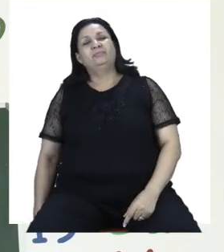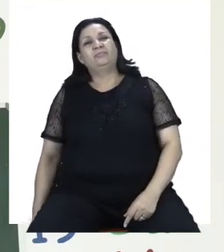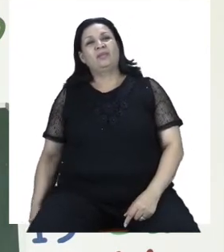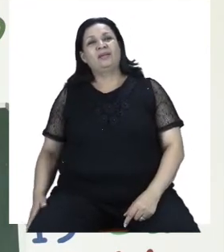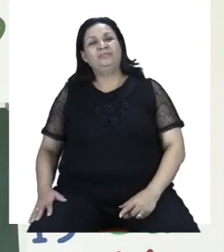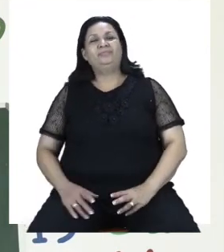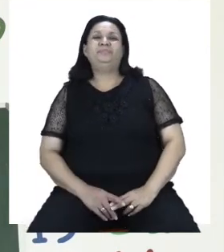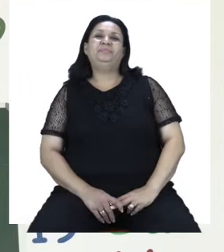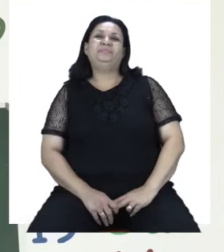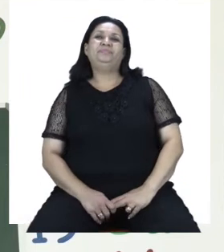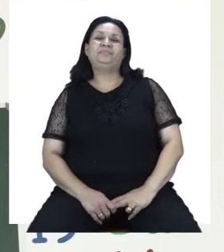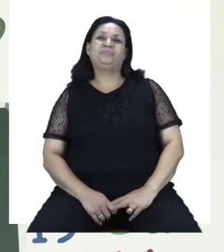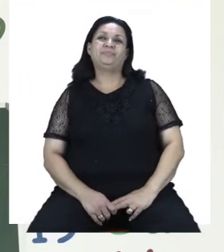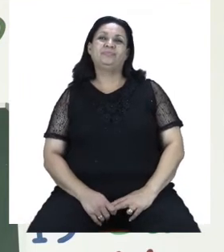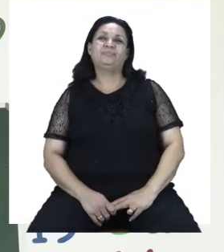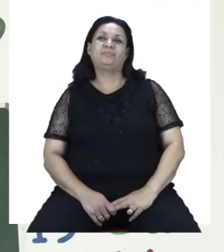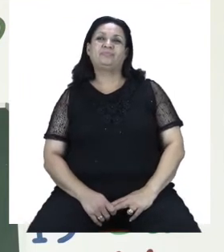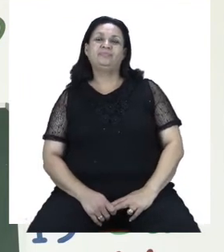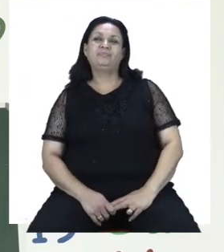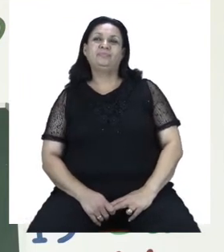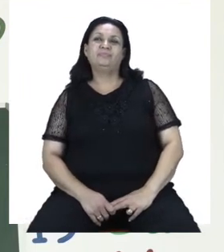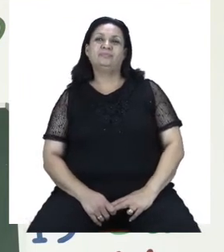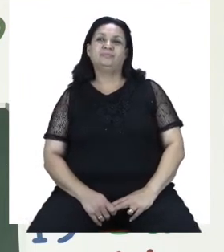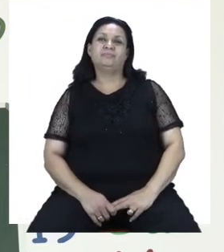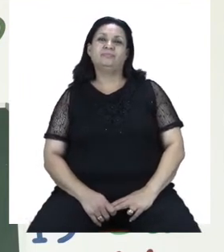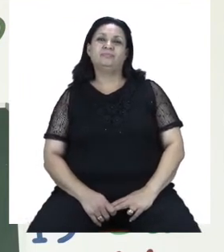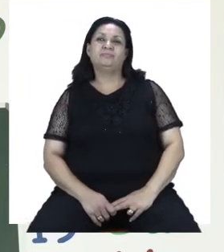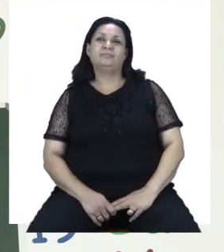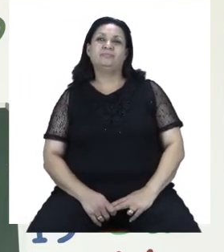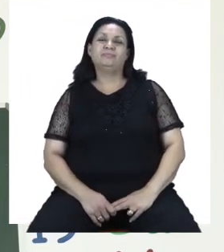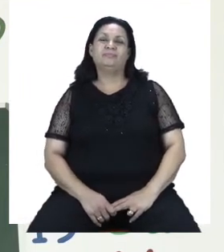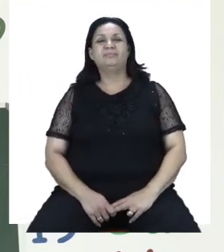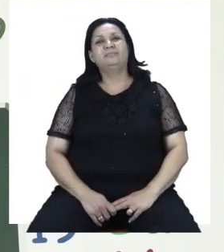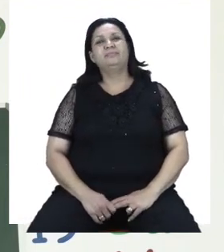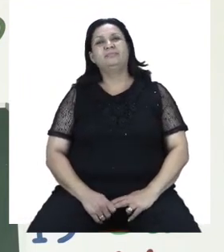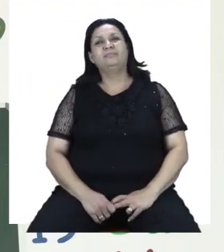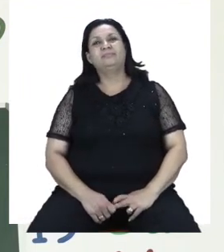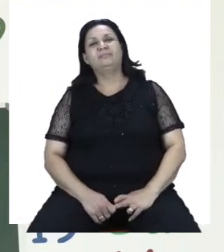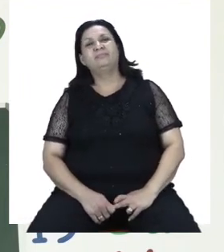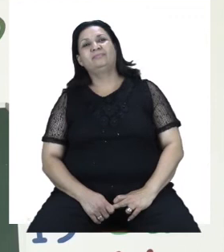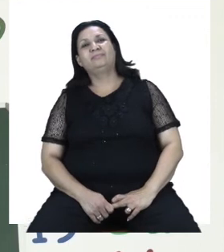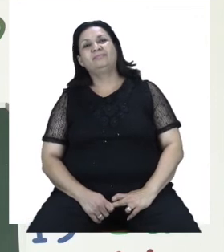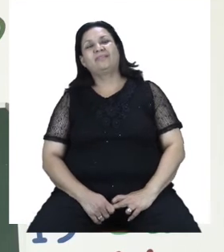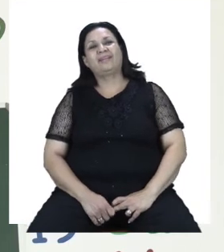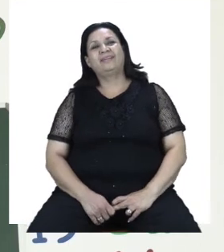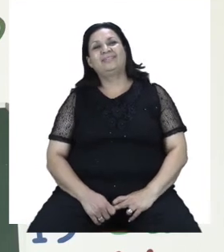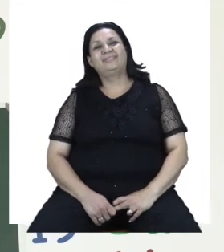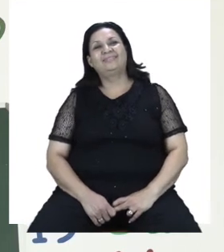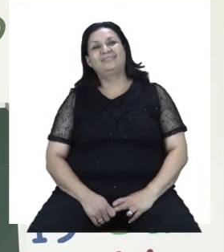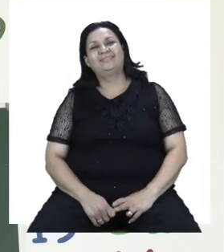now touching your left, your right eye with your left hand.